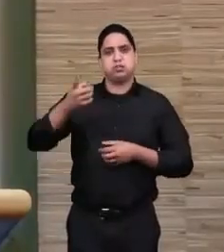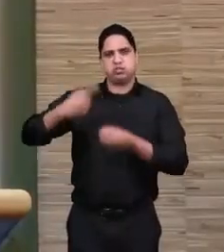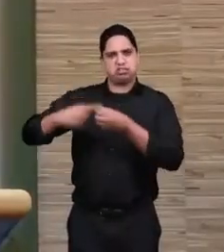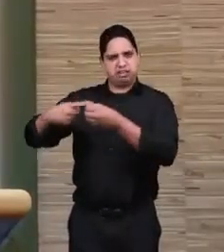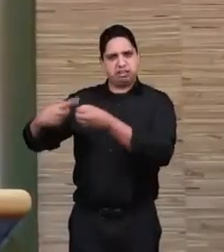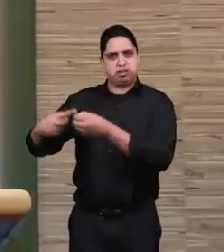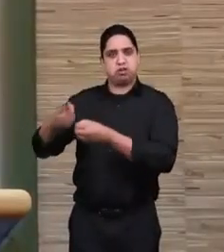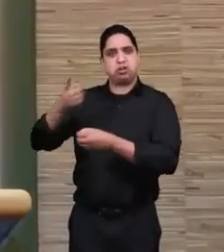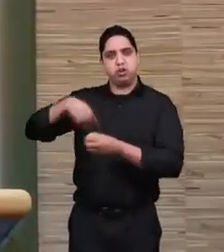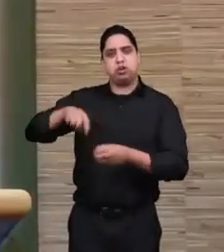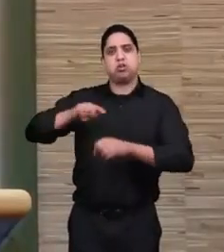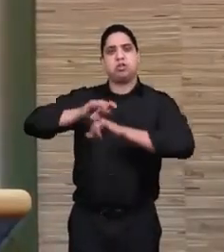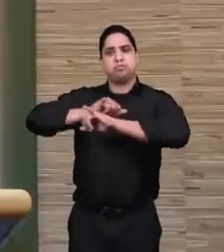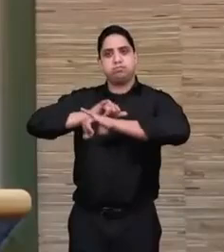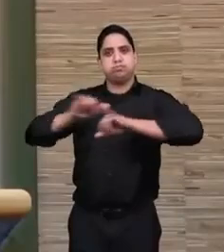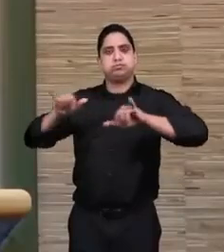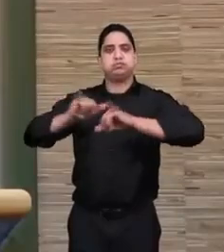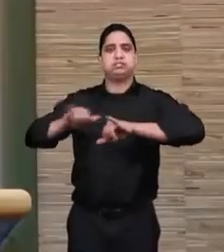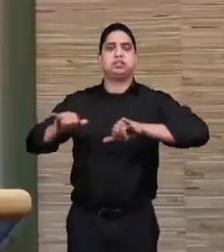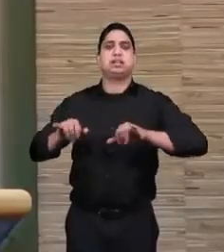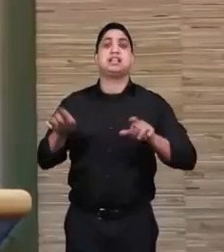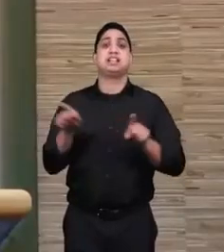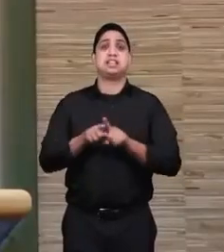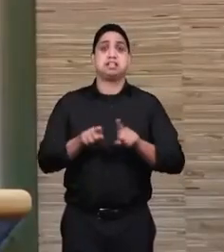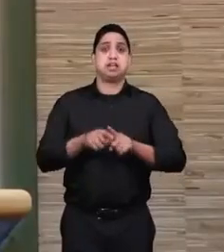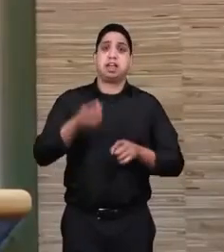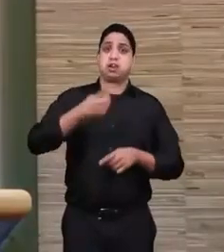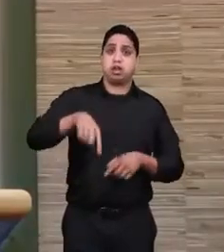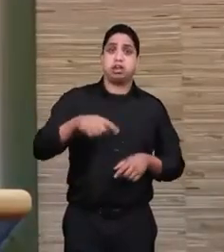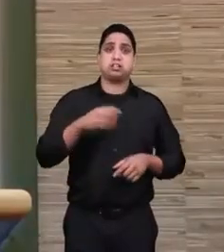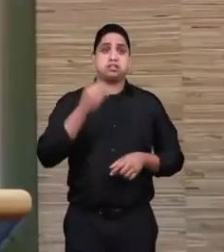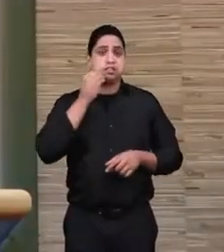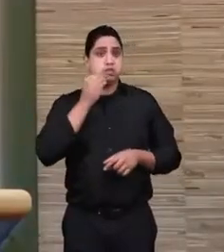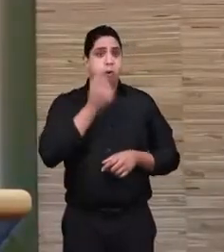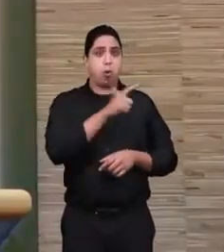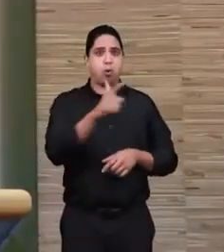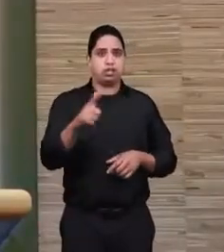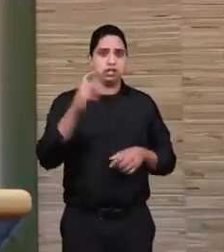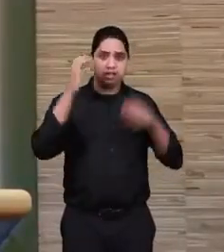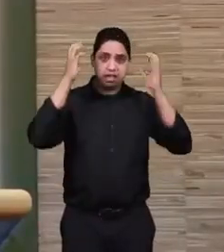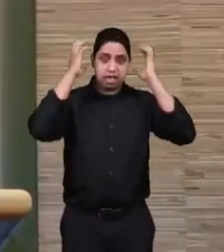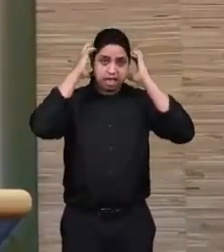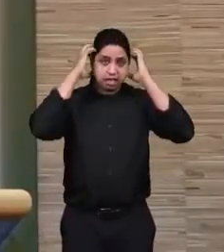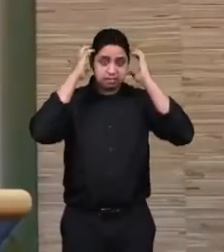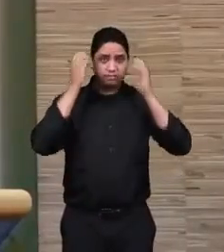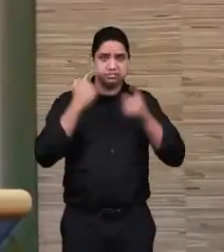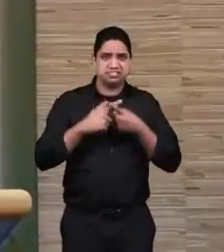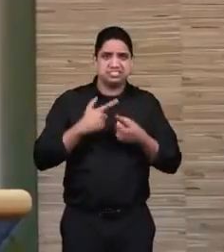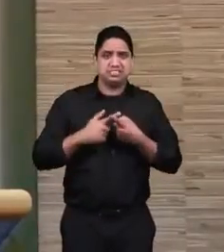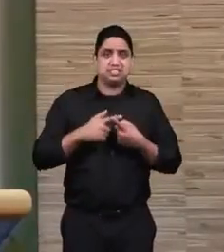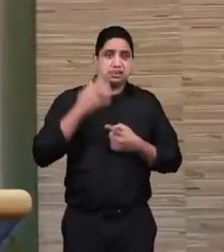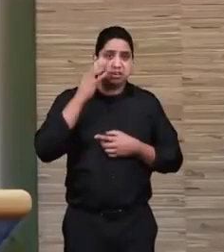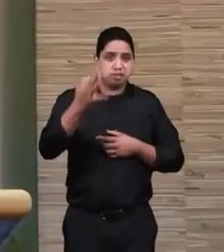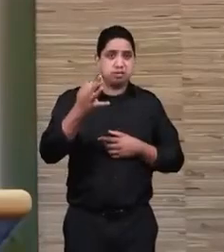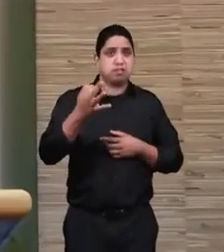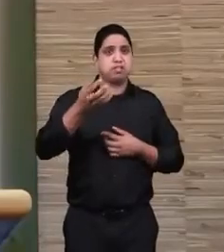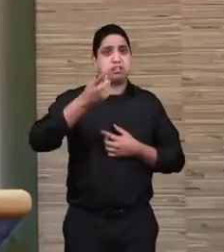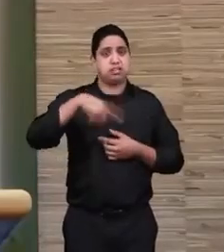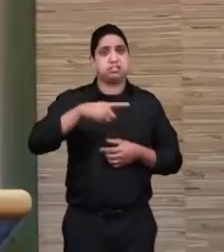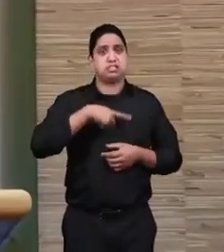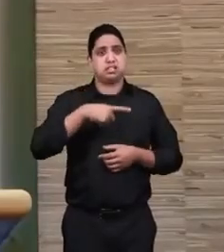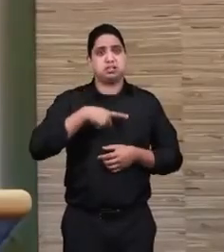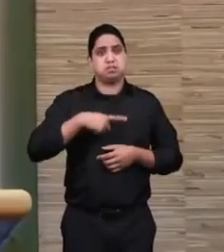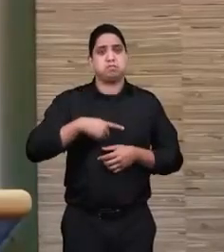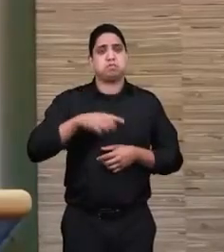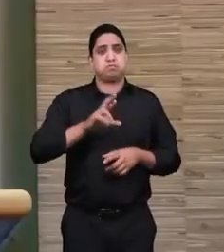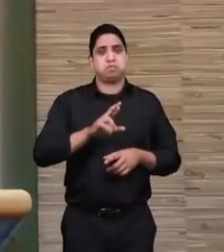radios in Brazil, and we are in contact with other radio stations, and soon we'll have a large network